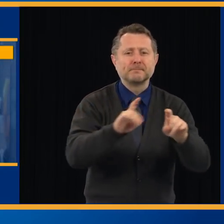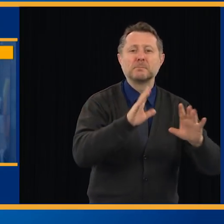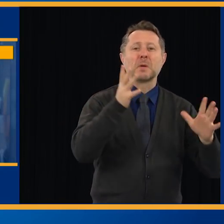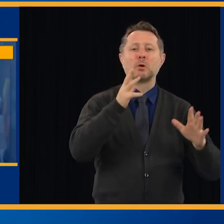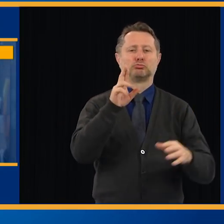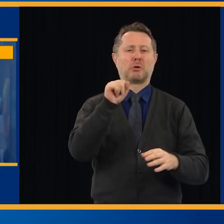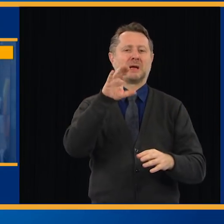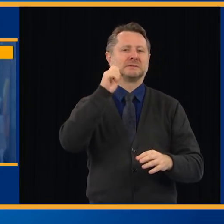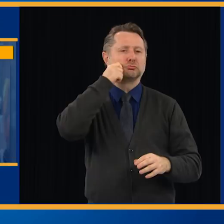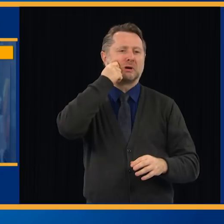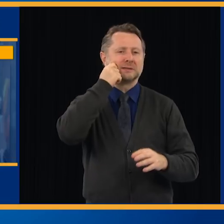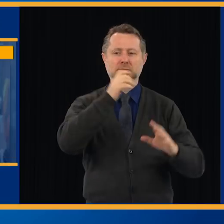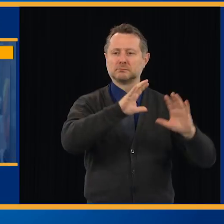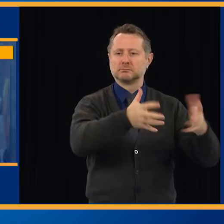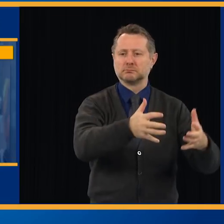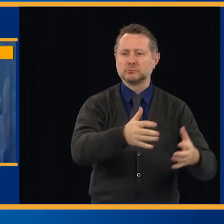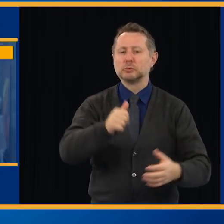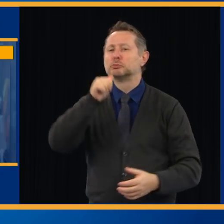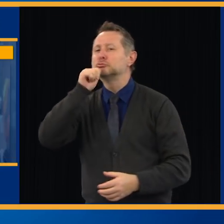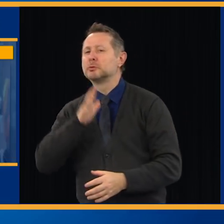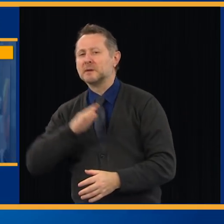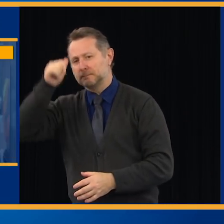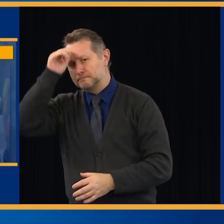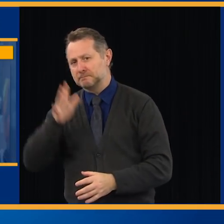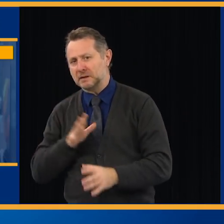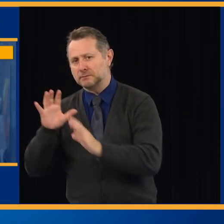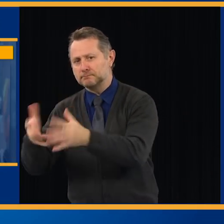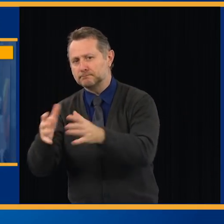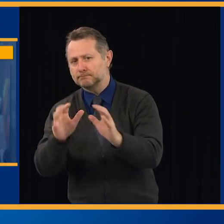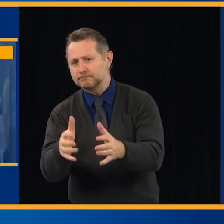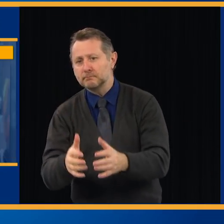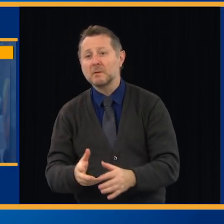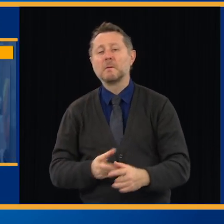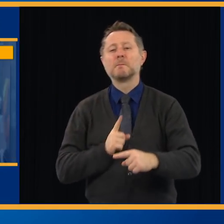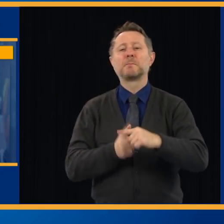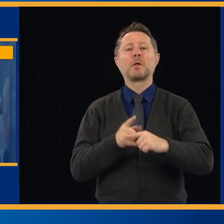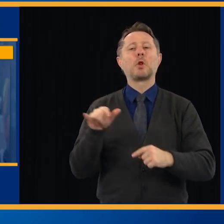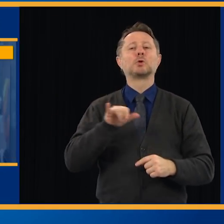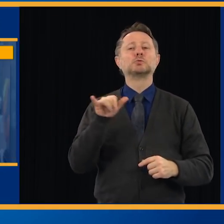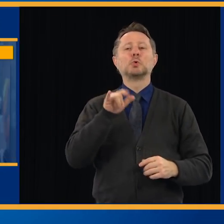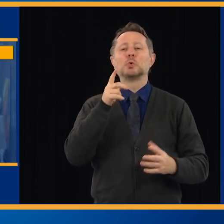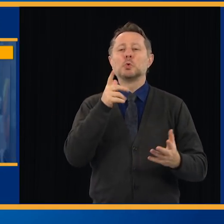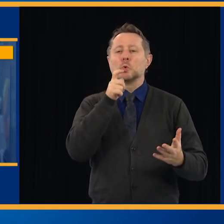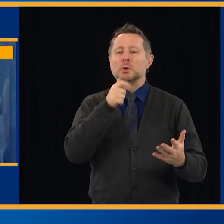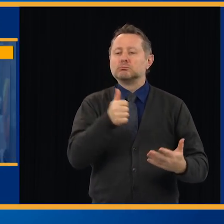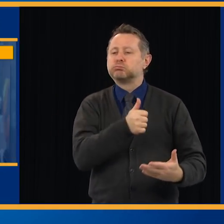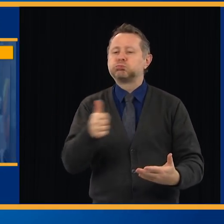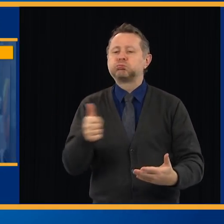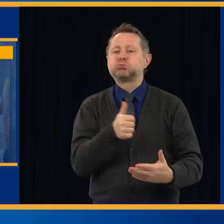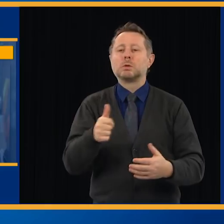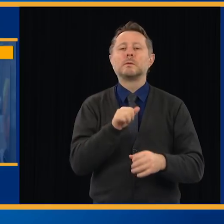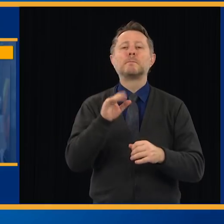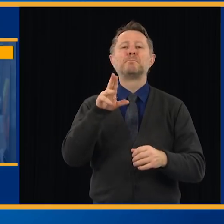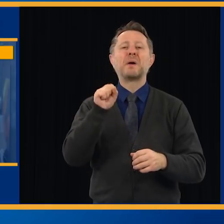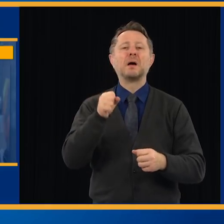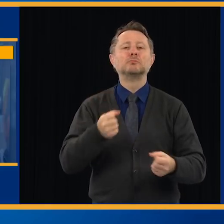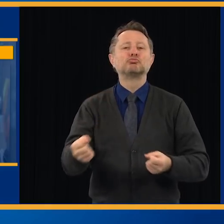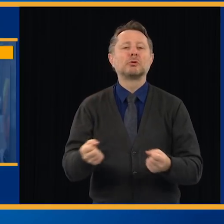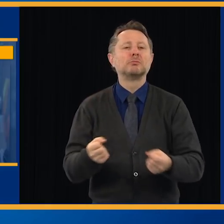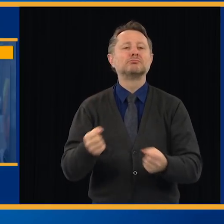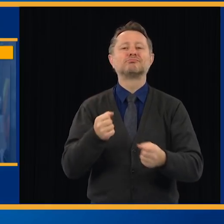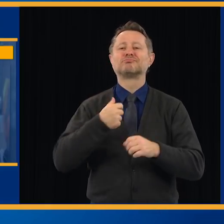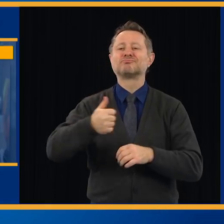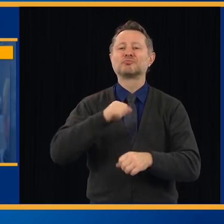also. We're also going to do the same thing with the transit workers, the people who drive the buses, the subways, who clean the